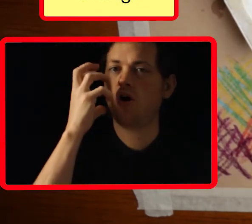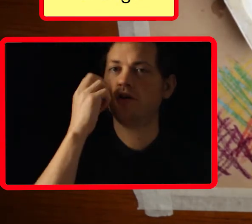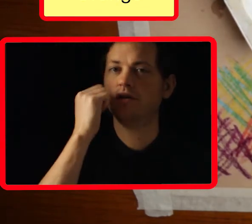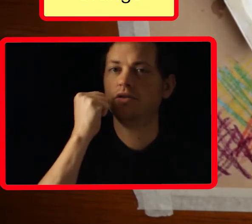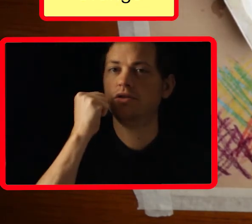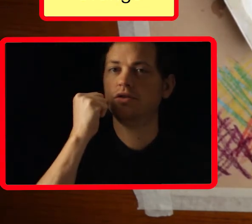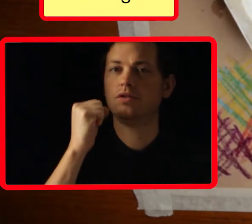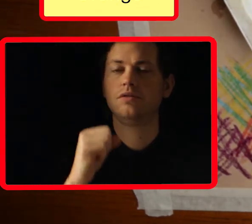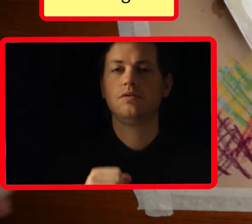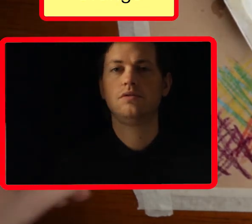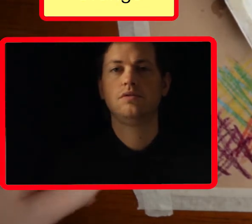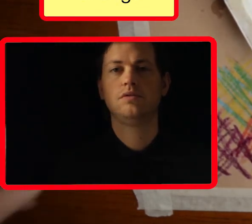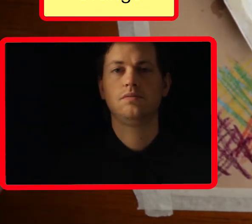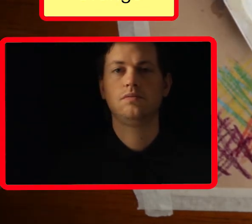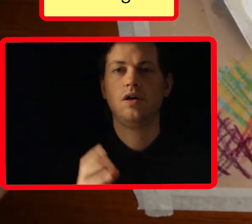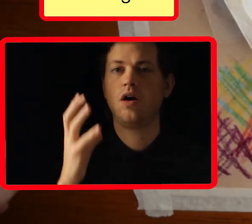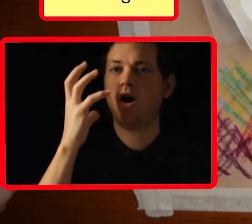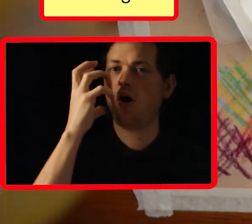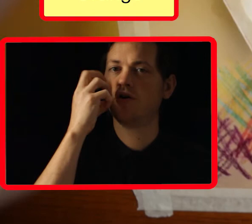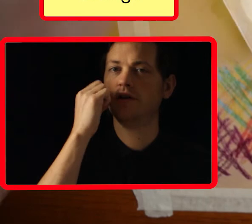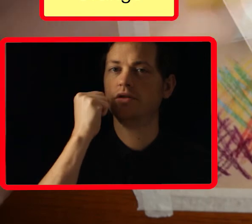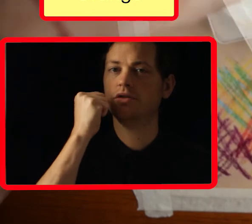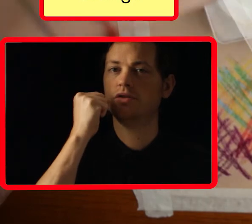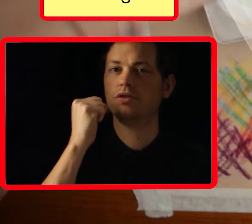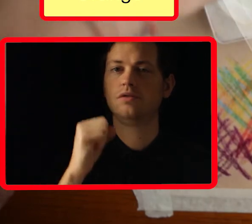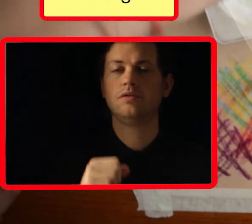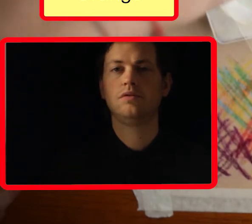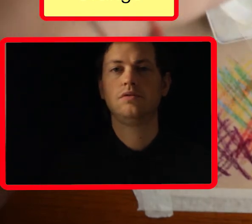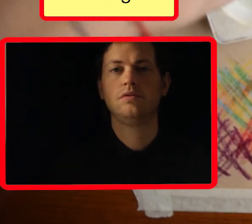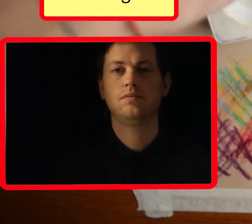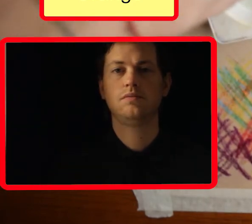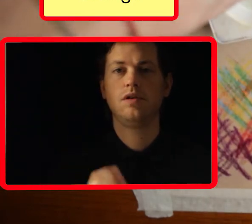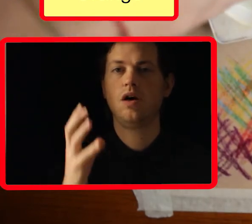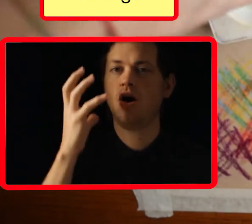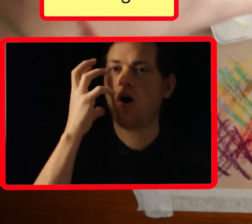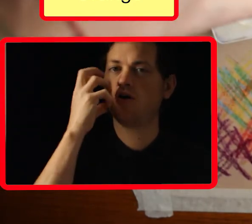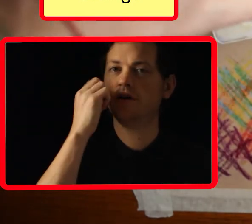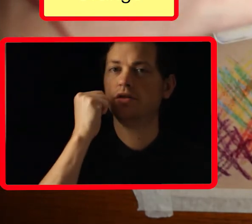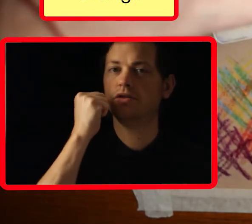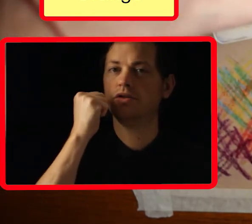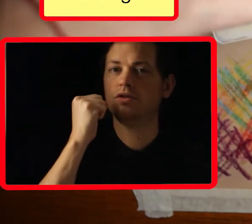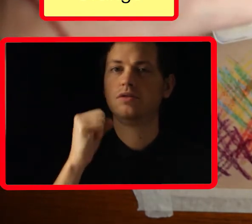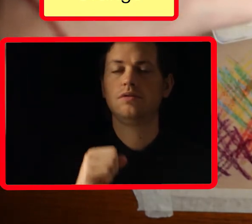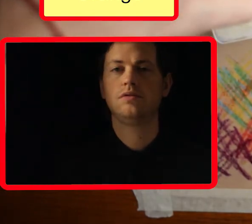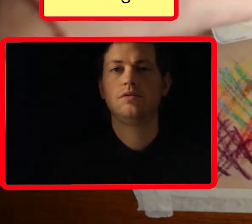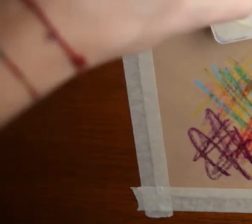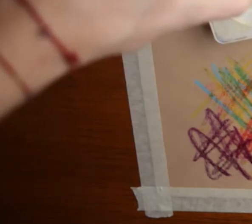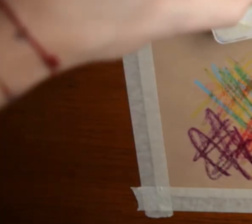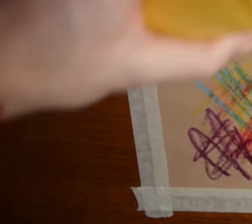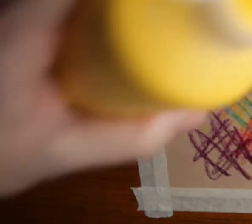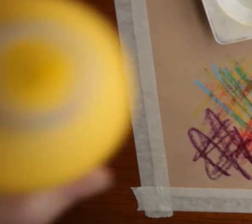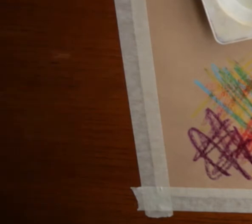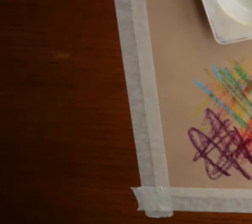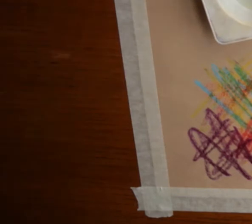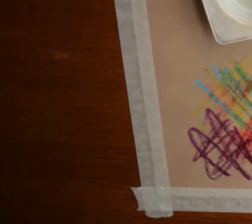yellow. To support highly interactive students, it is a good idea to only put small amounts